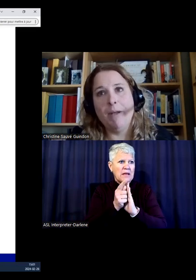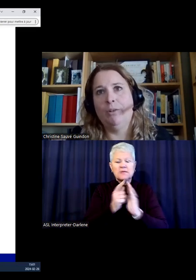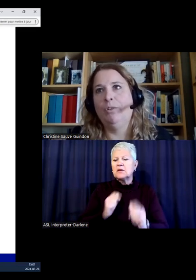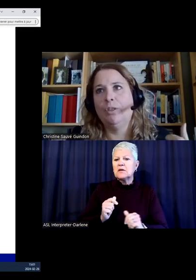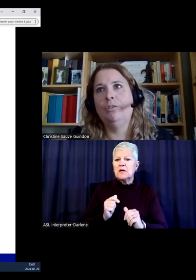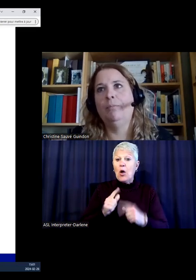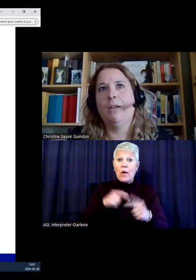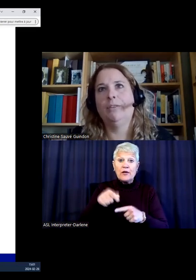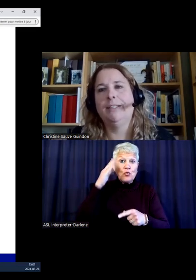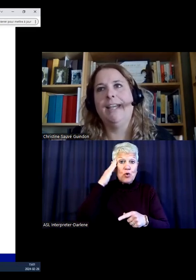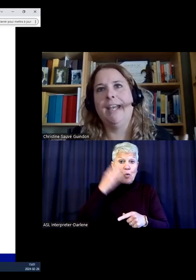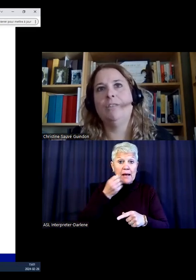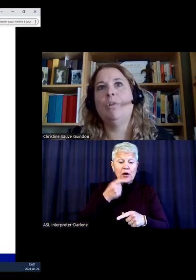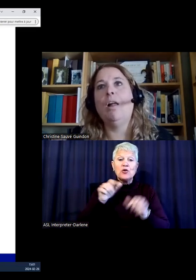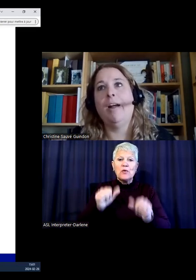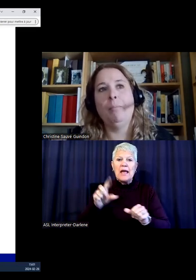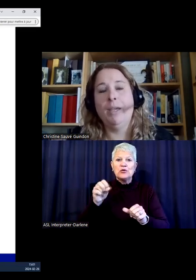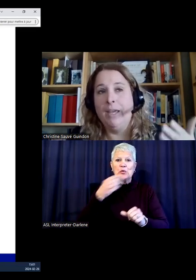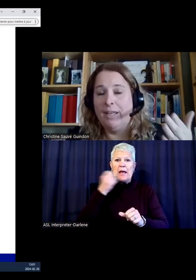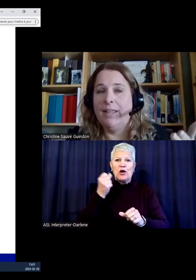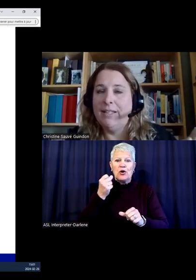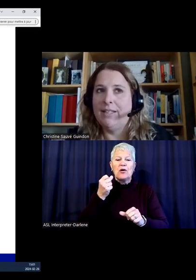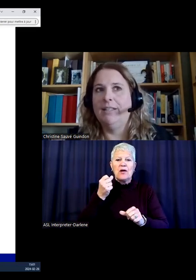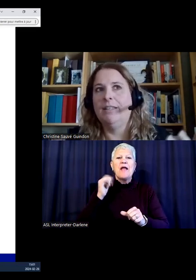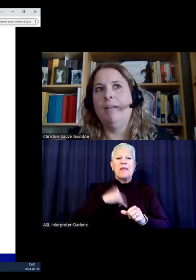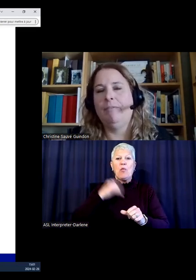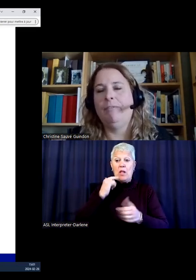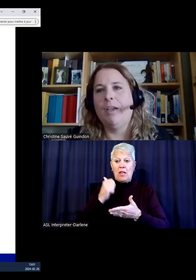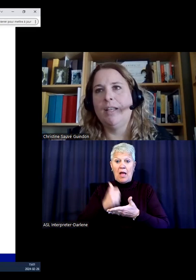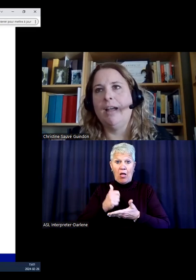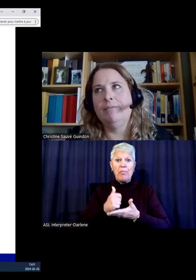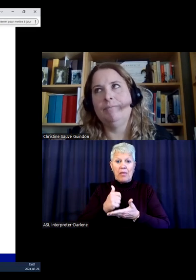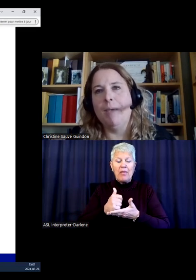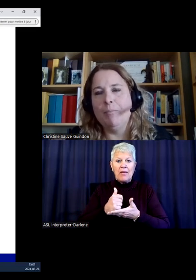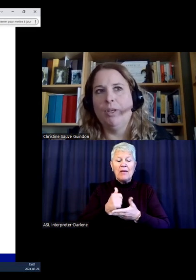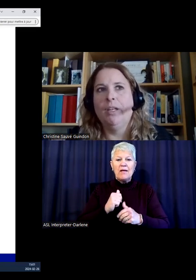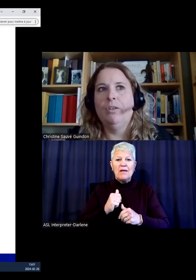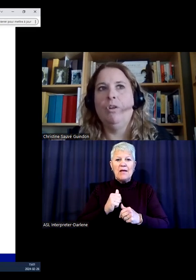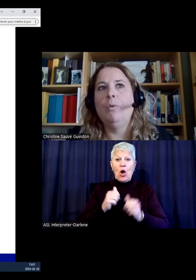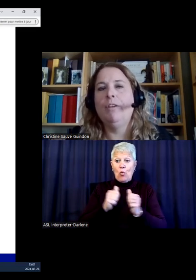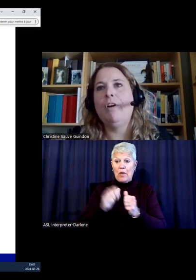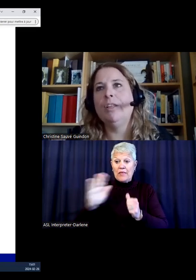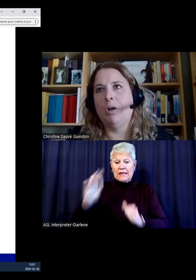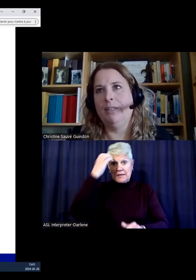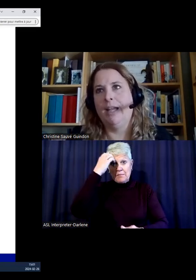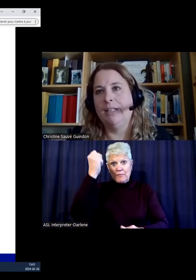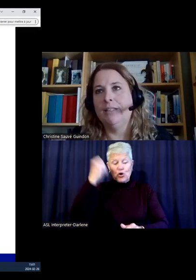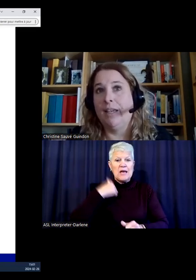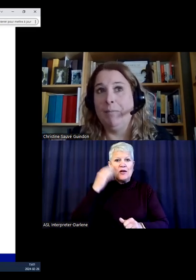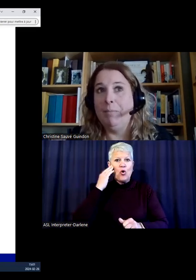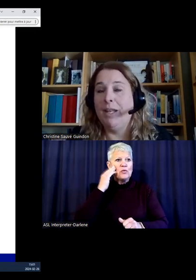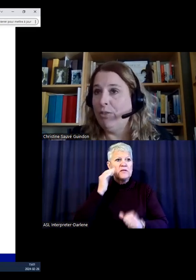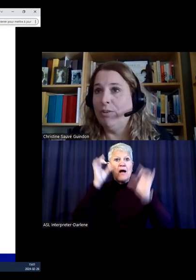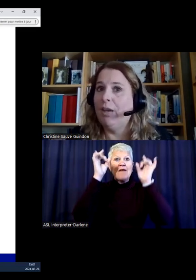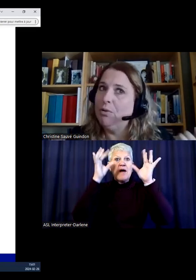know better, you can do better. And this will all help in that sense, in that memory, know what a volleyball net is.